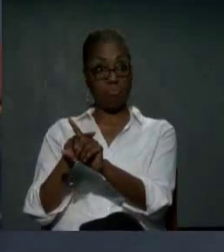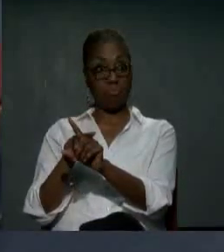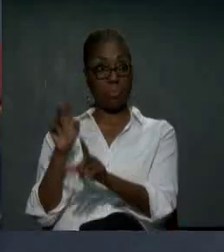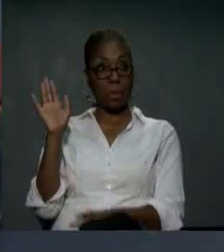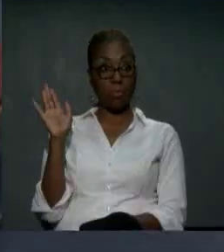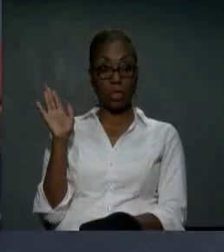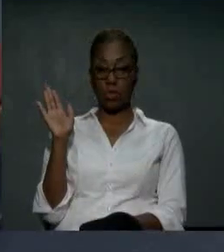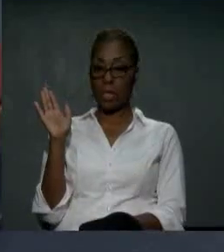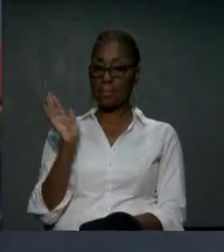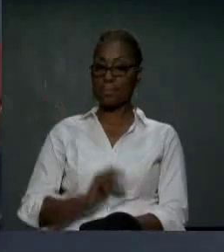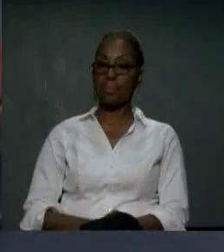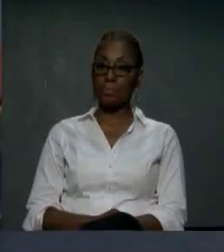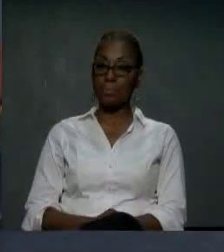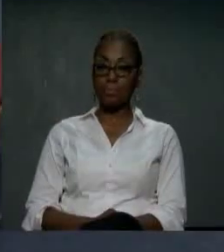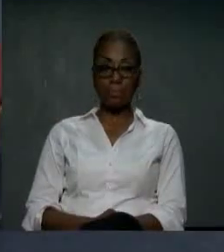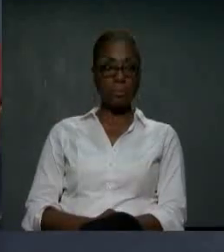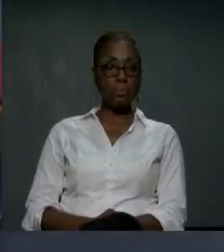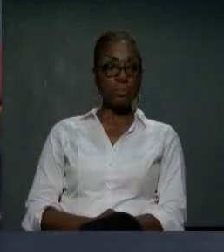raise your hand.